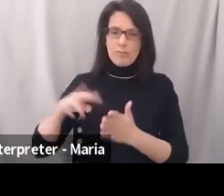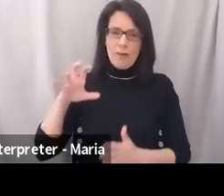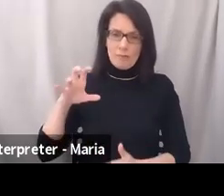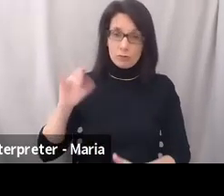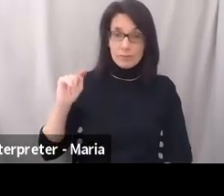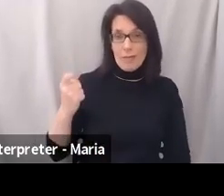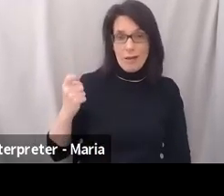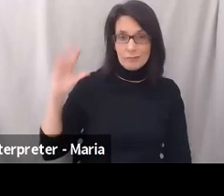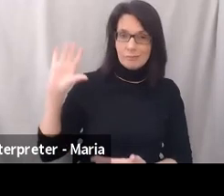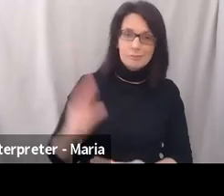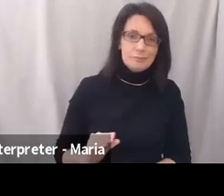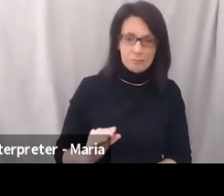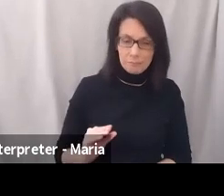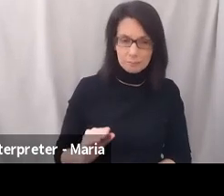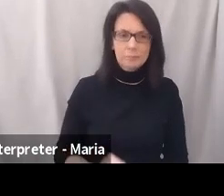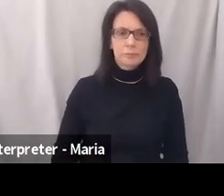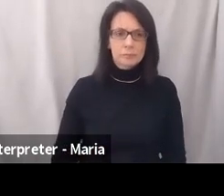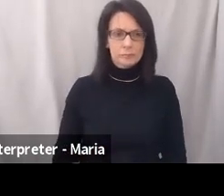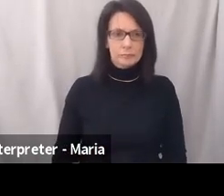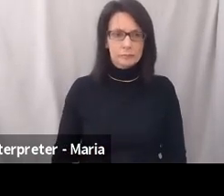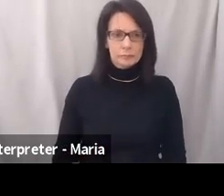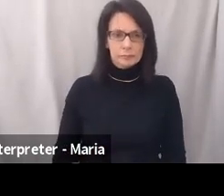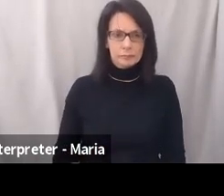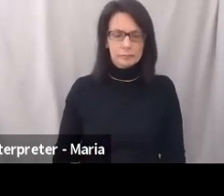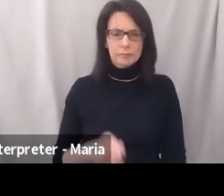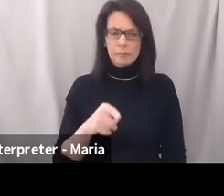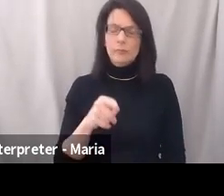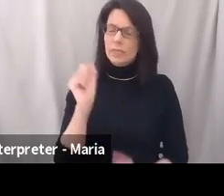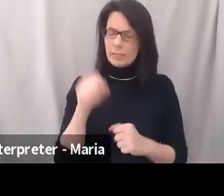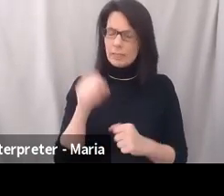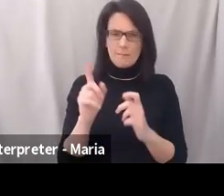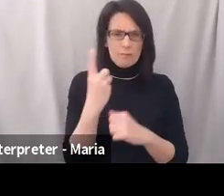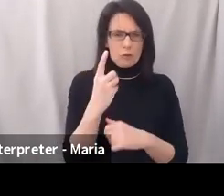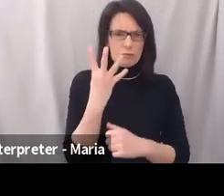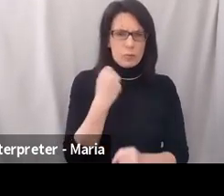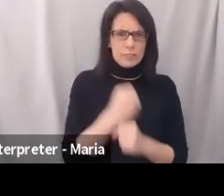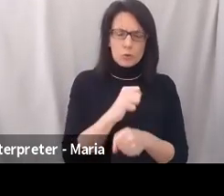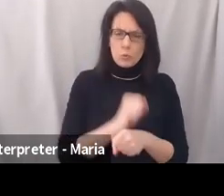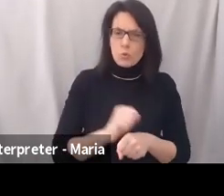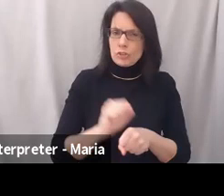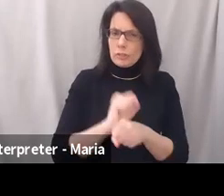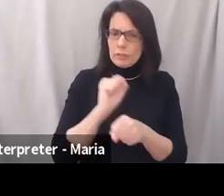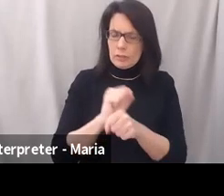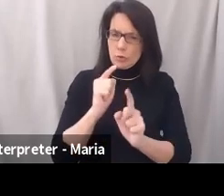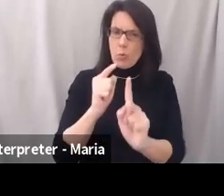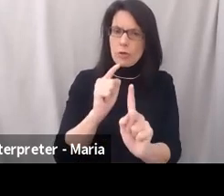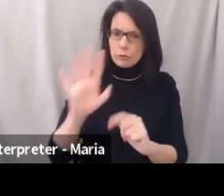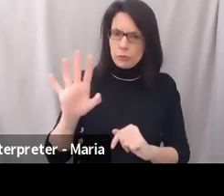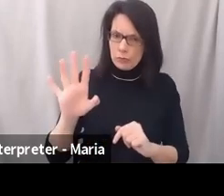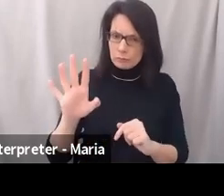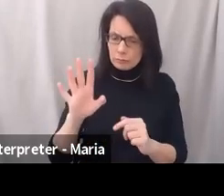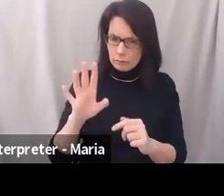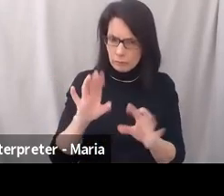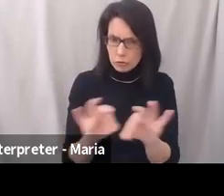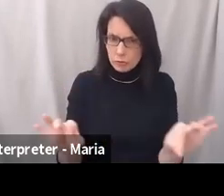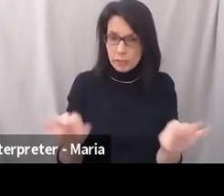student per year for the first 4 years that are working towards a degree. So if you're a parent of a person who's going to